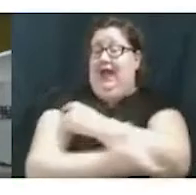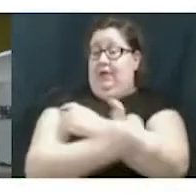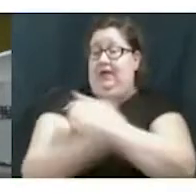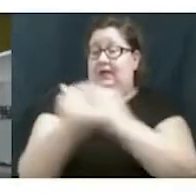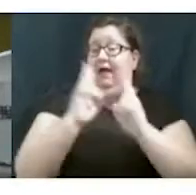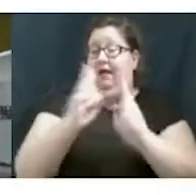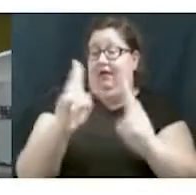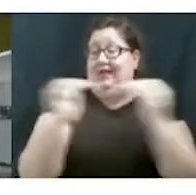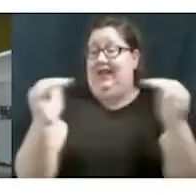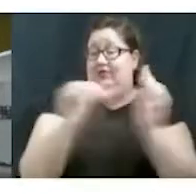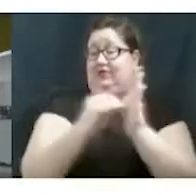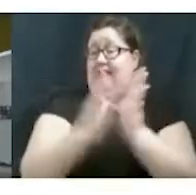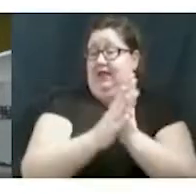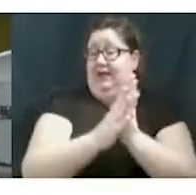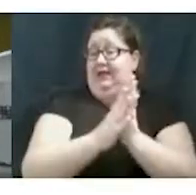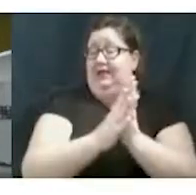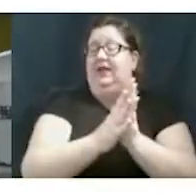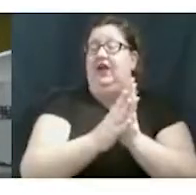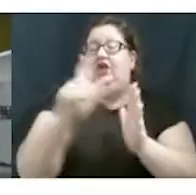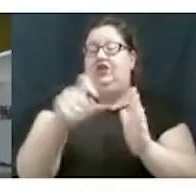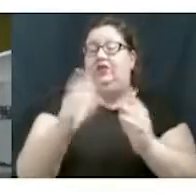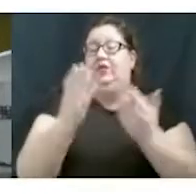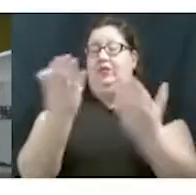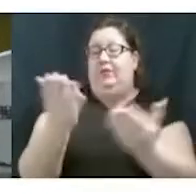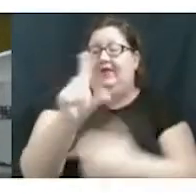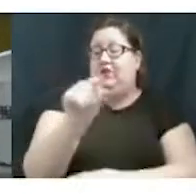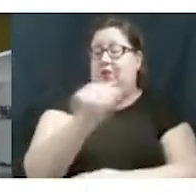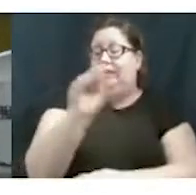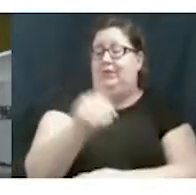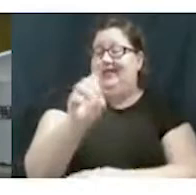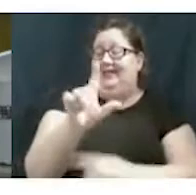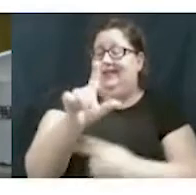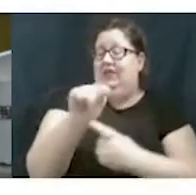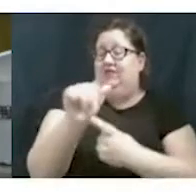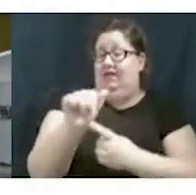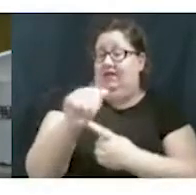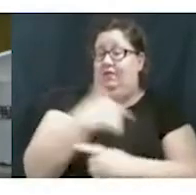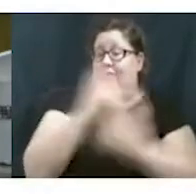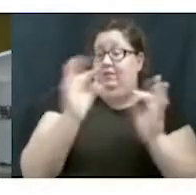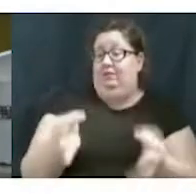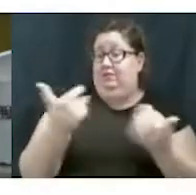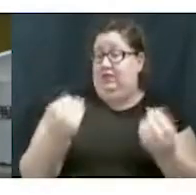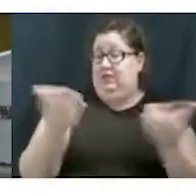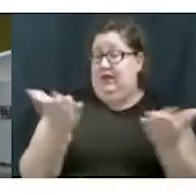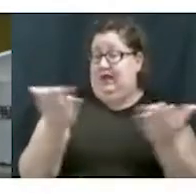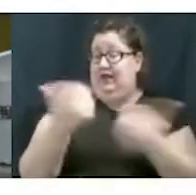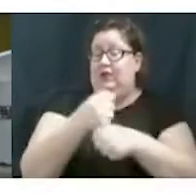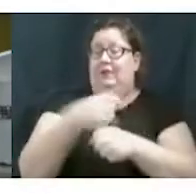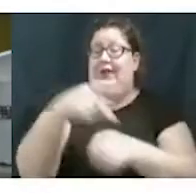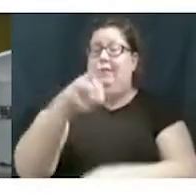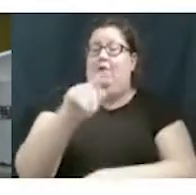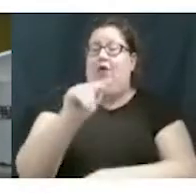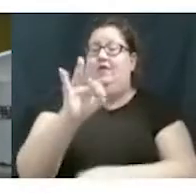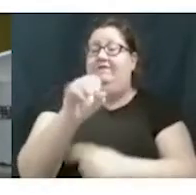right? An honors level, you're supposed to provide a 20% delta. What we've chose to do is to make a portfolio a